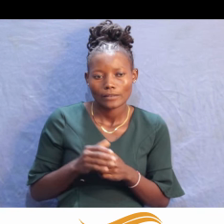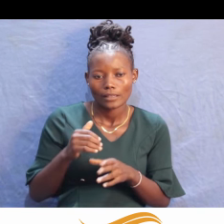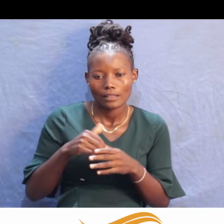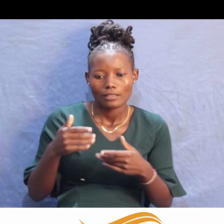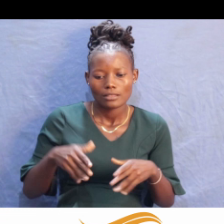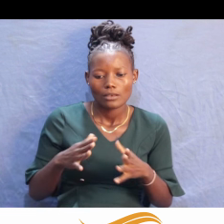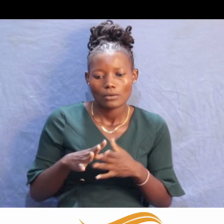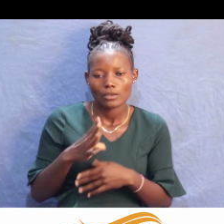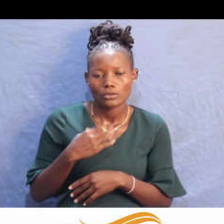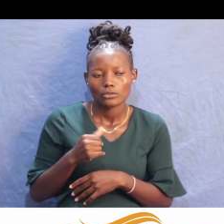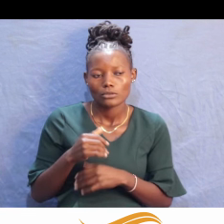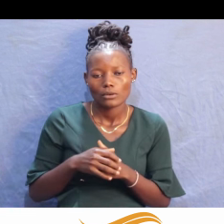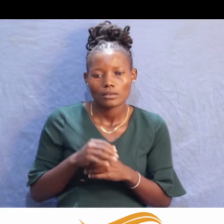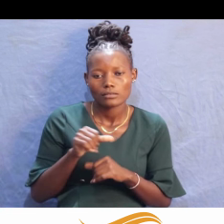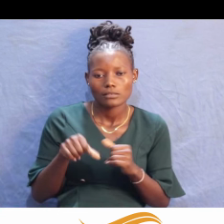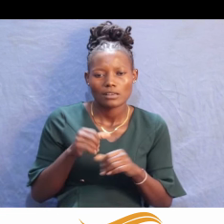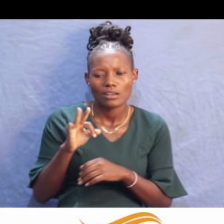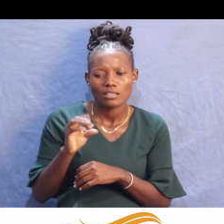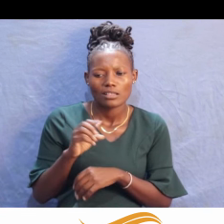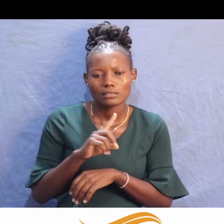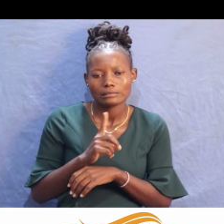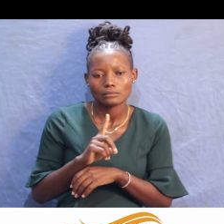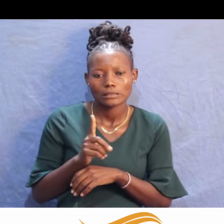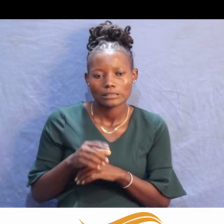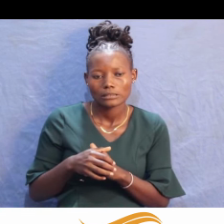you need at least 30 minutes,